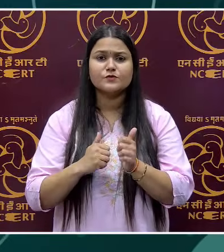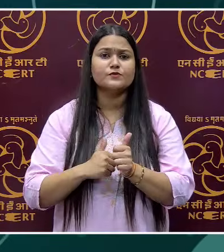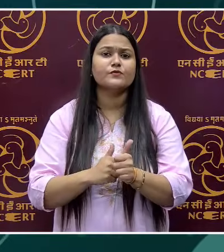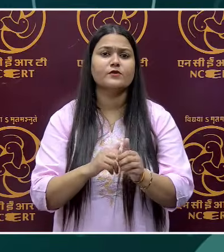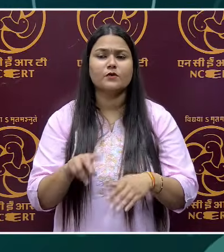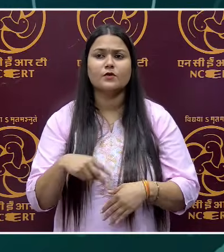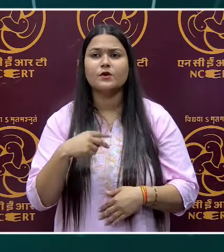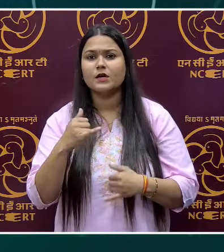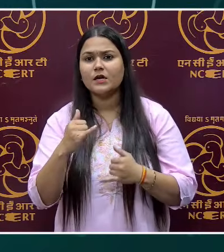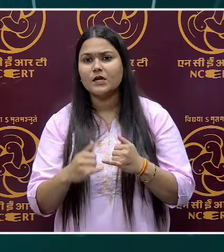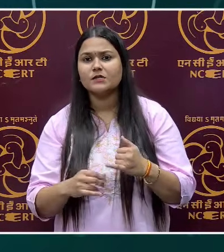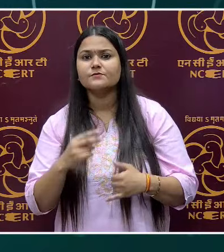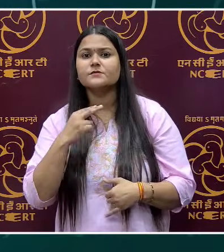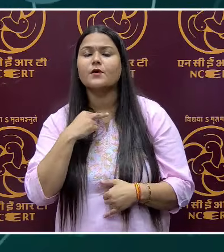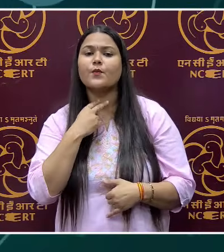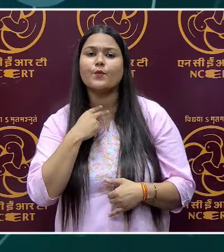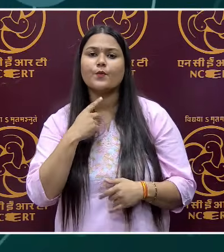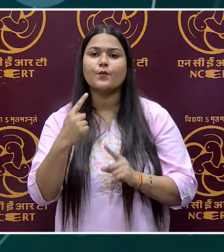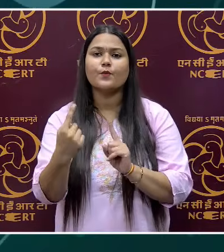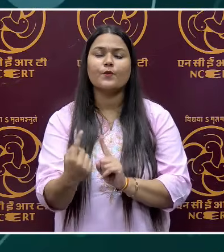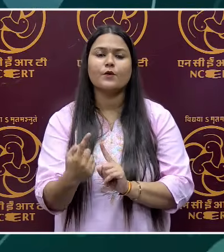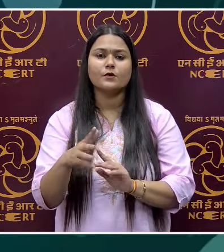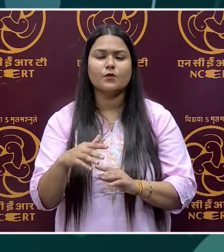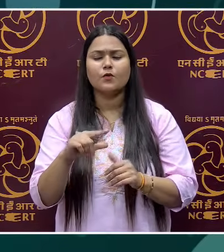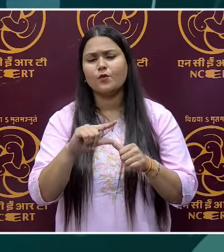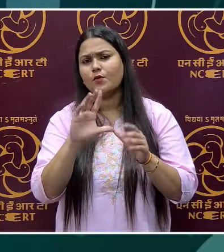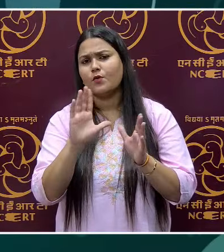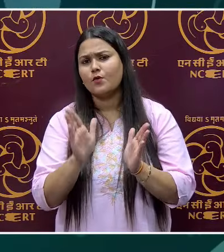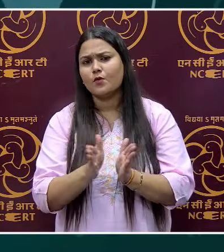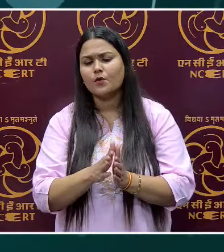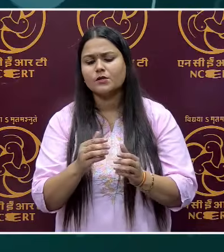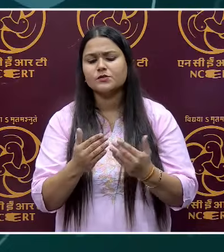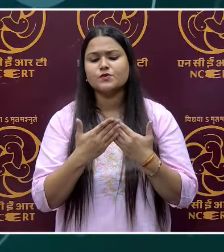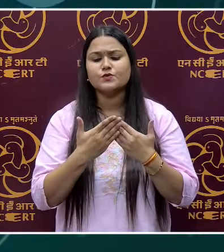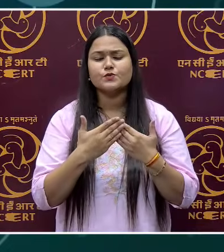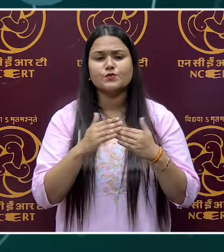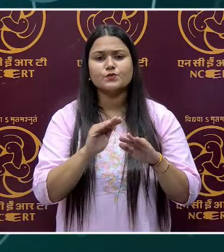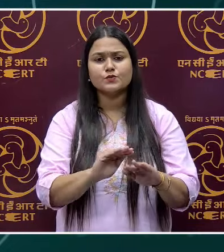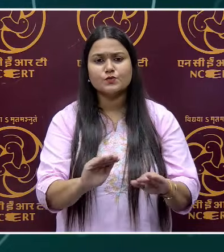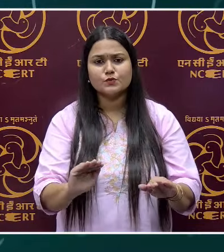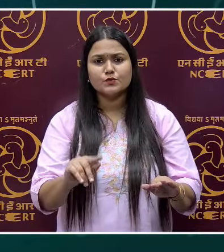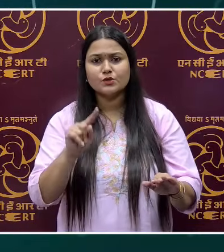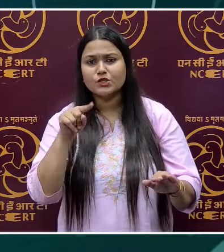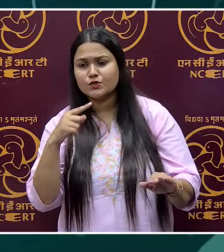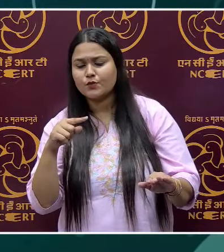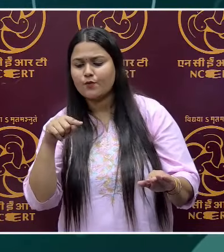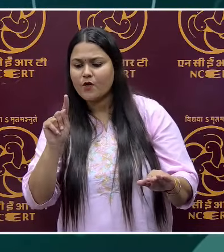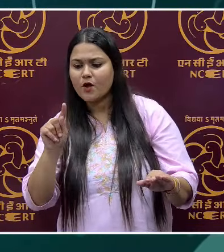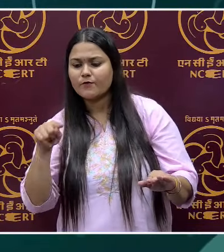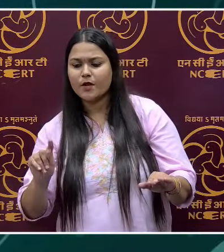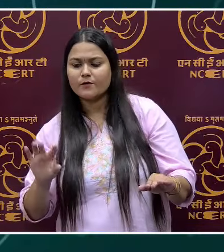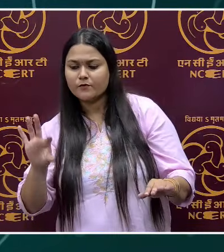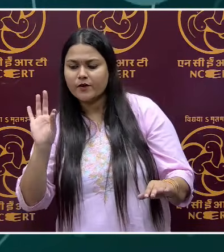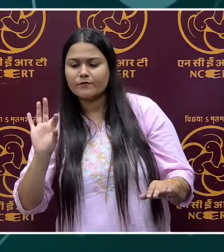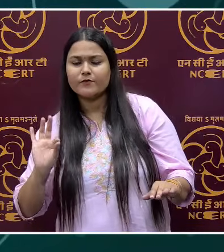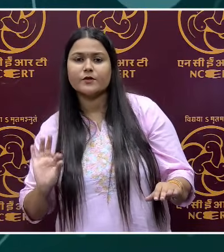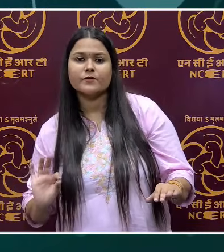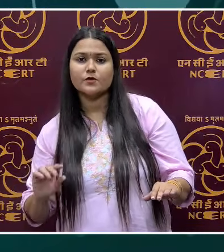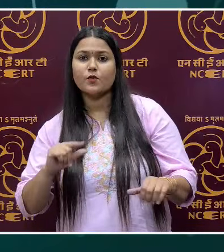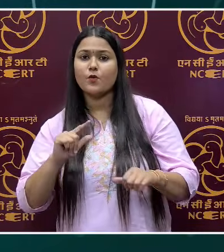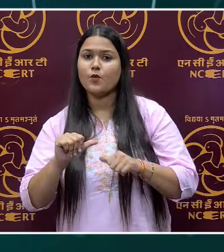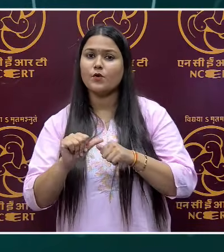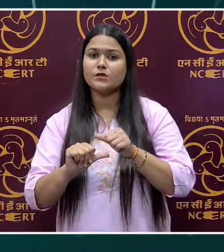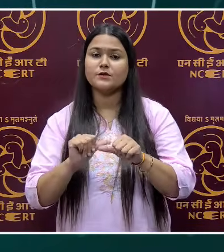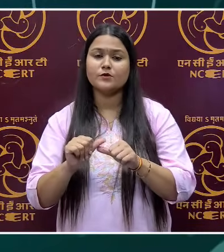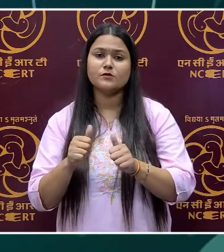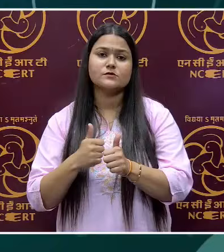viva, a quiz. All these resources are available for the students, they will go by one through these resources. First of all, we will